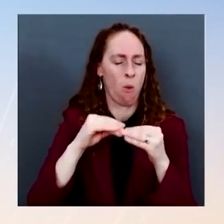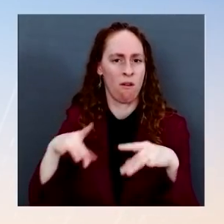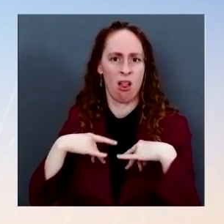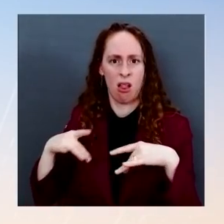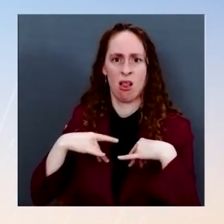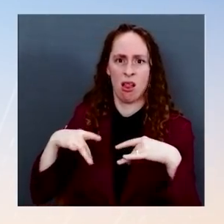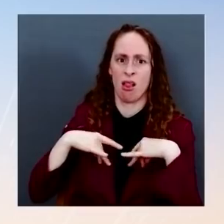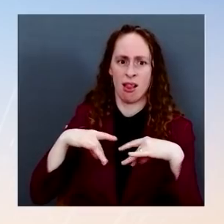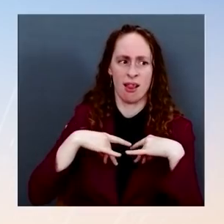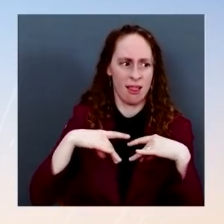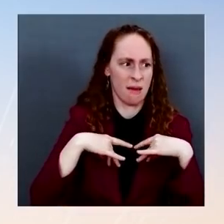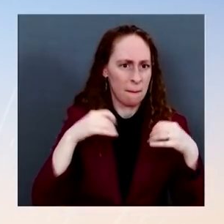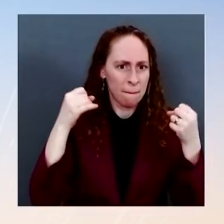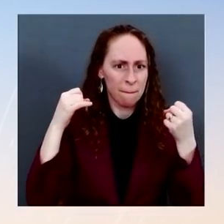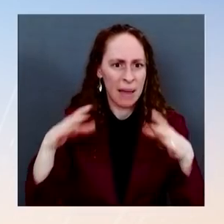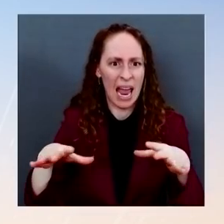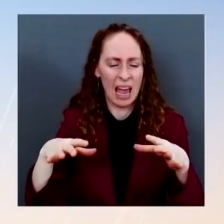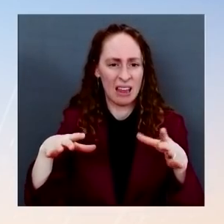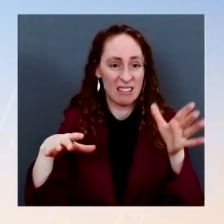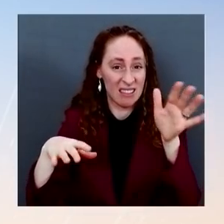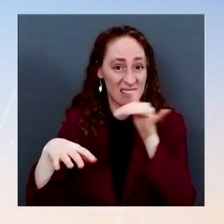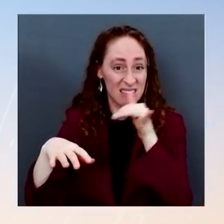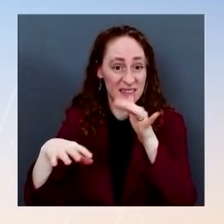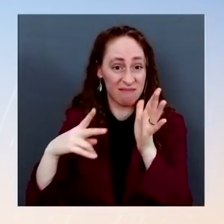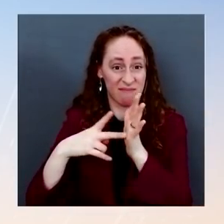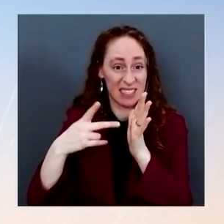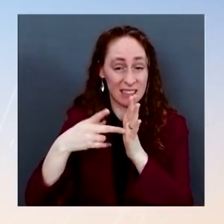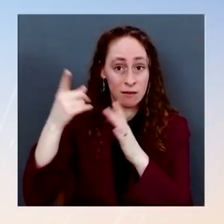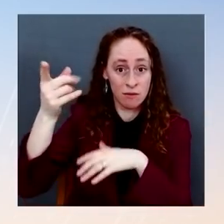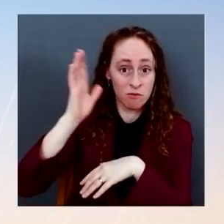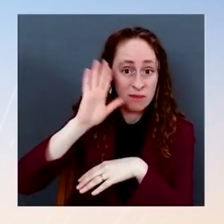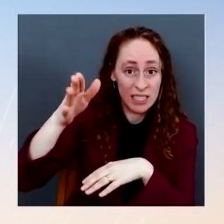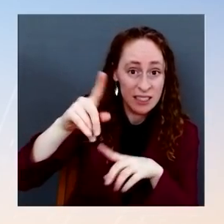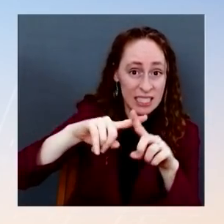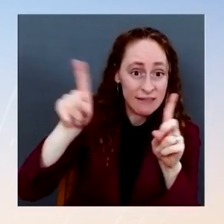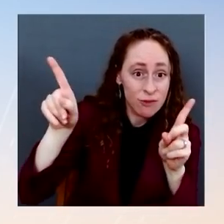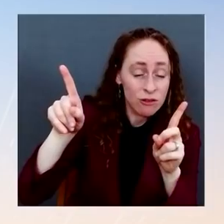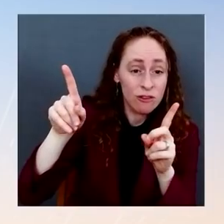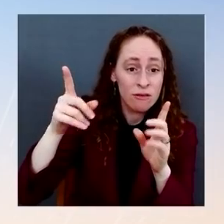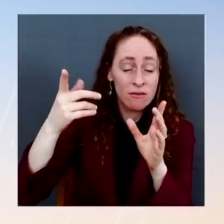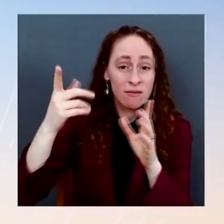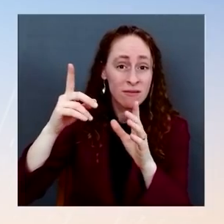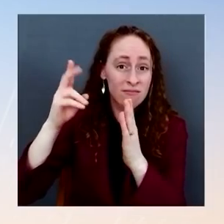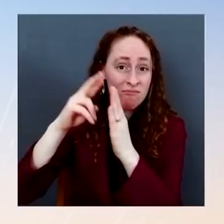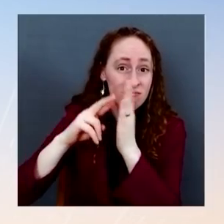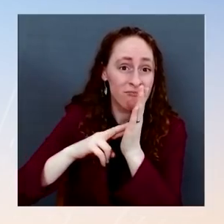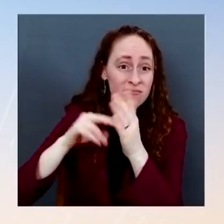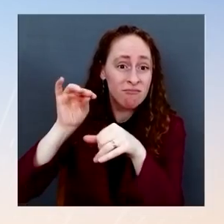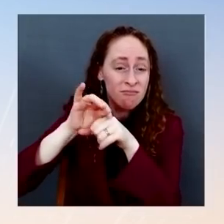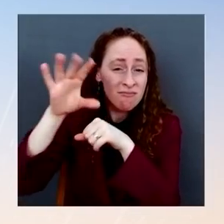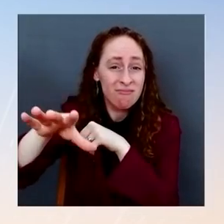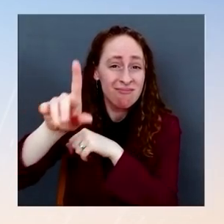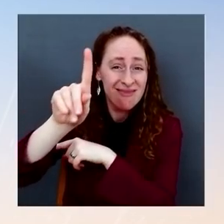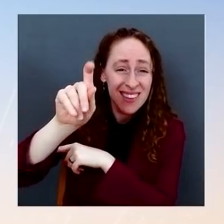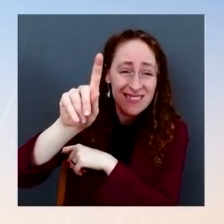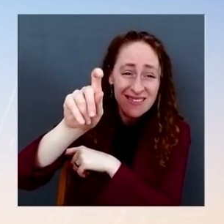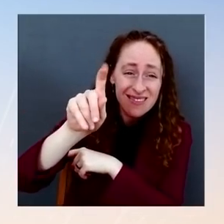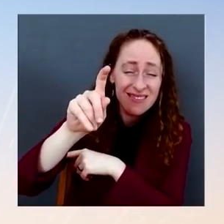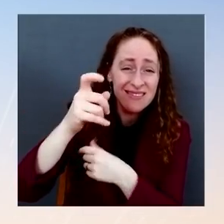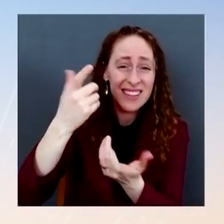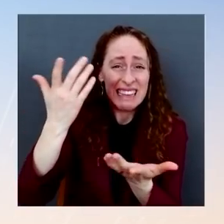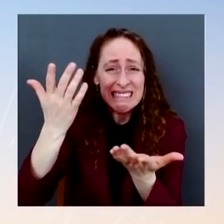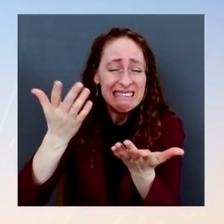know, Josh. I think some of it depends, as they have both, I believe, spoken to, on the steps taken by people in this country to